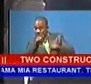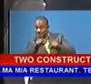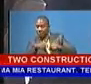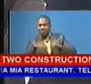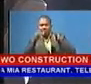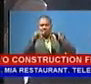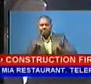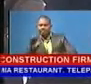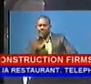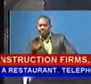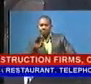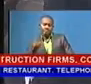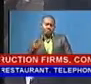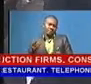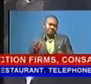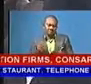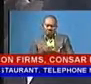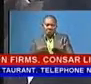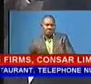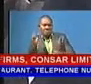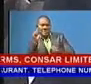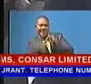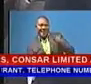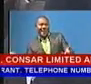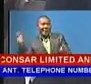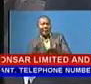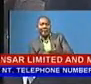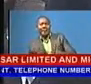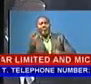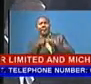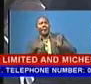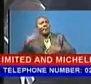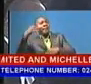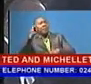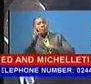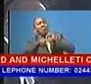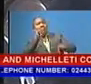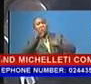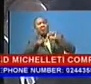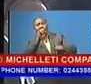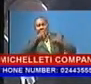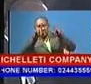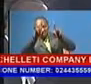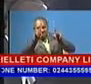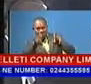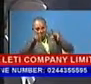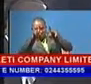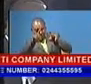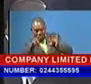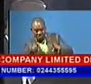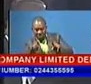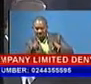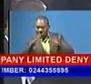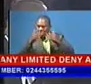one. And then B, a matter cannot be re-examined or otherwise further examined as to the same matter raised